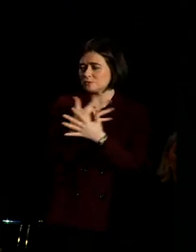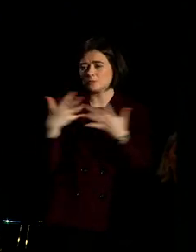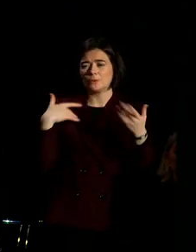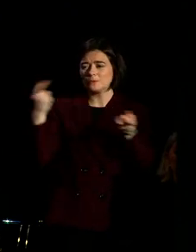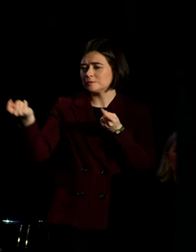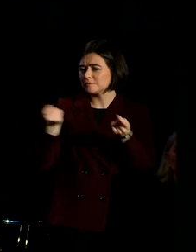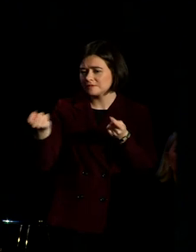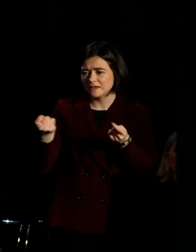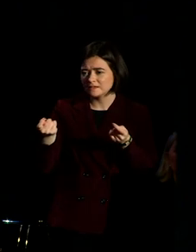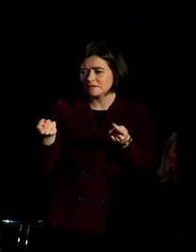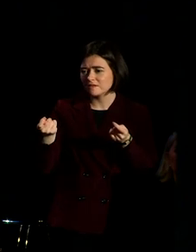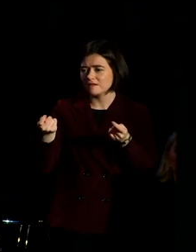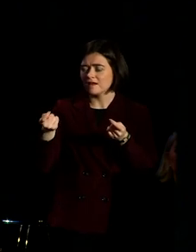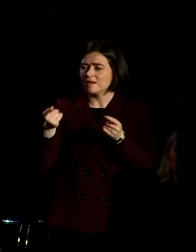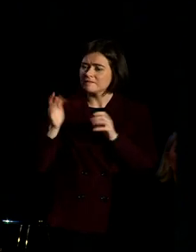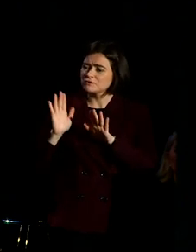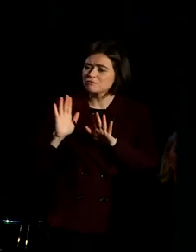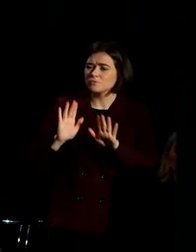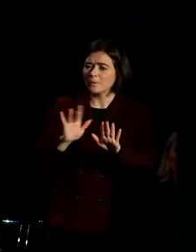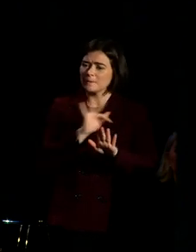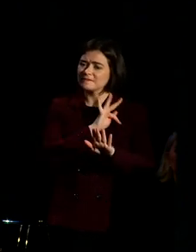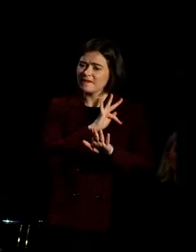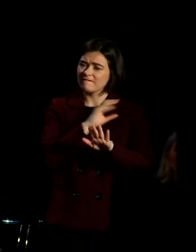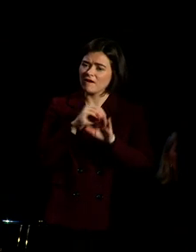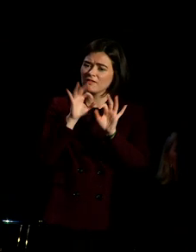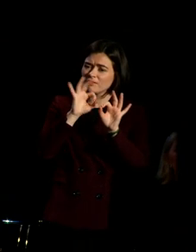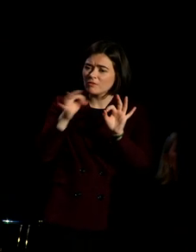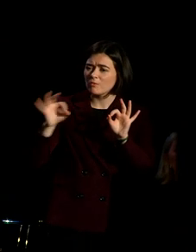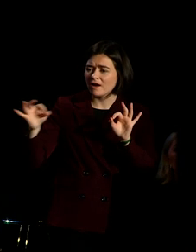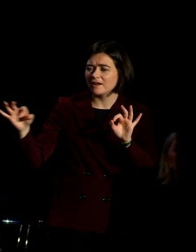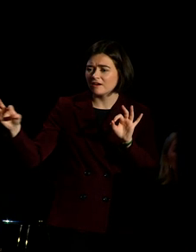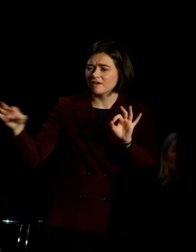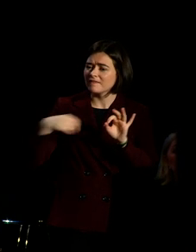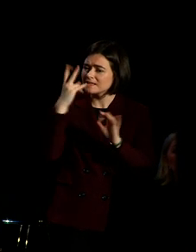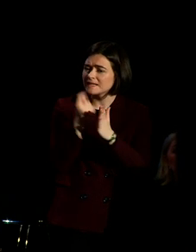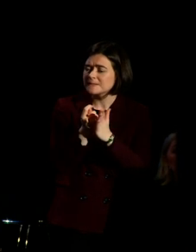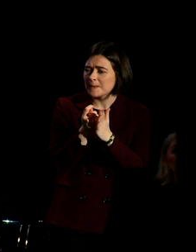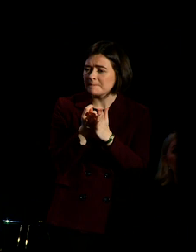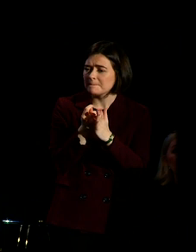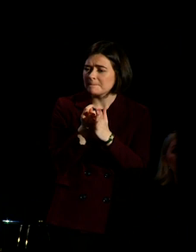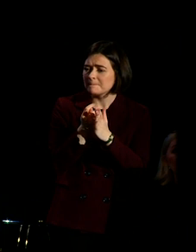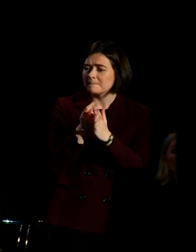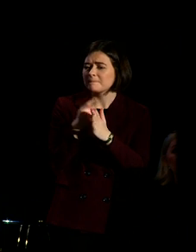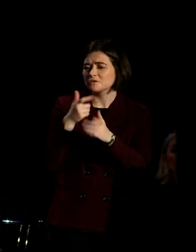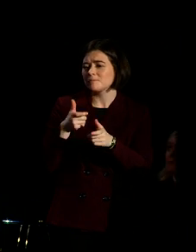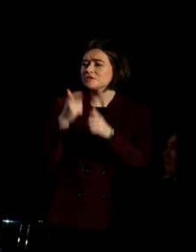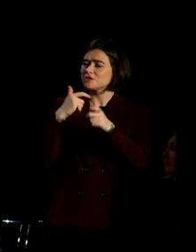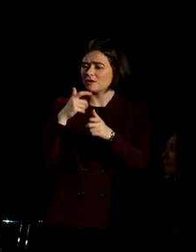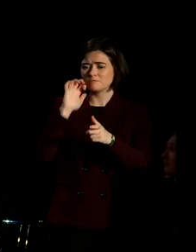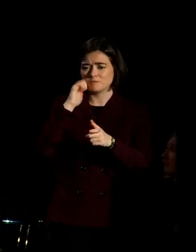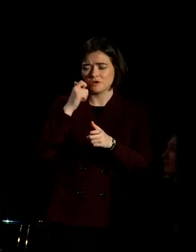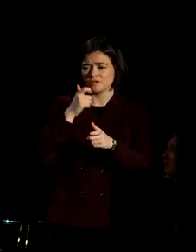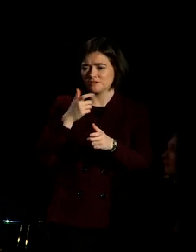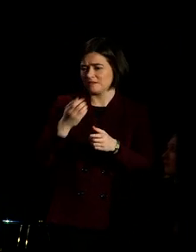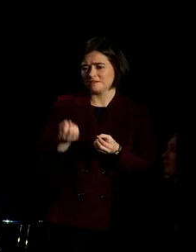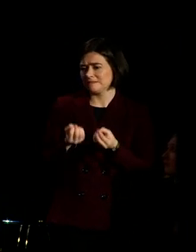bear, and they threw themselves on the barbed wire at night to be shot in order to